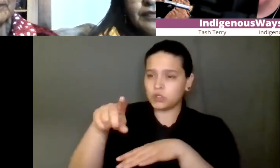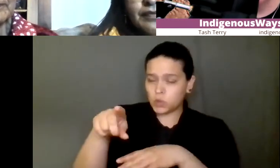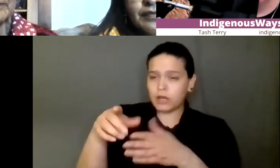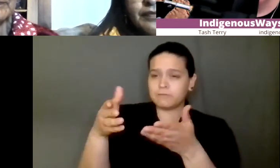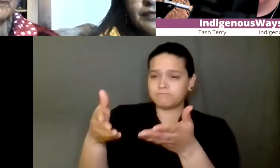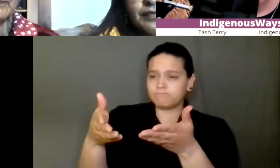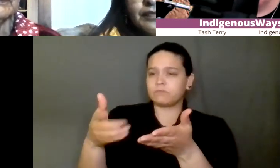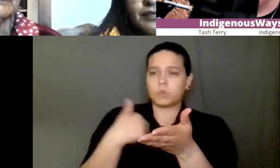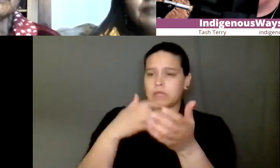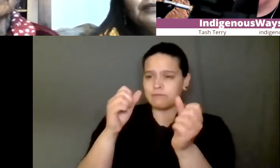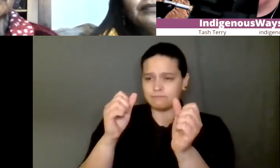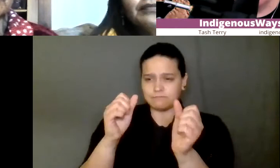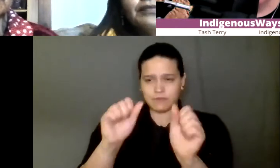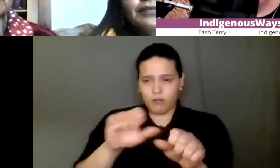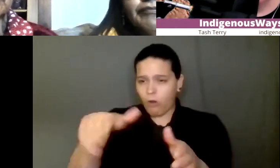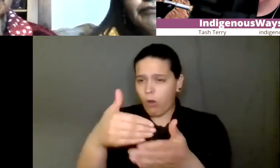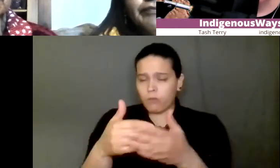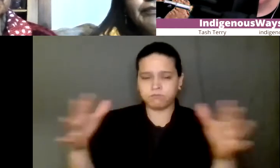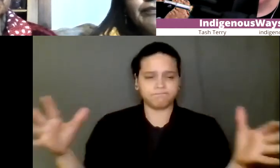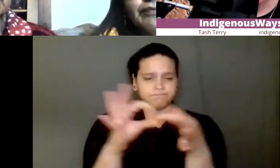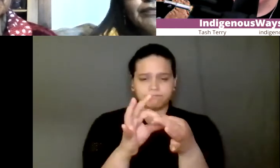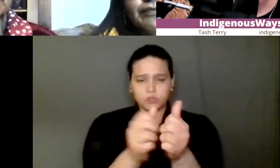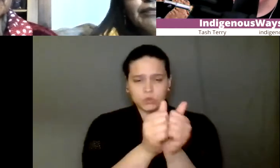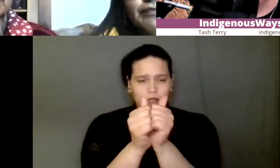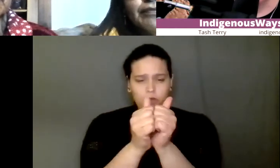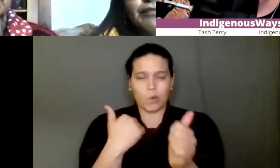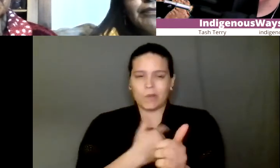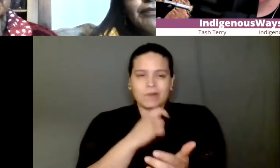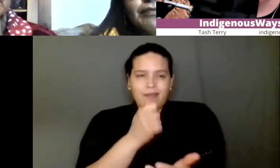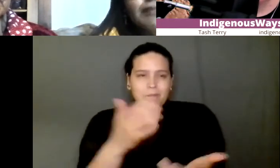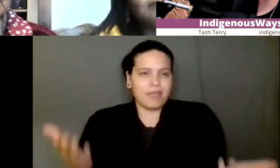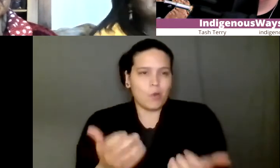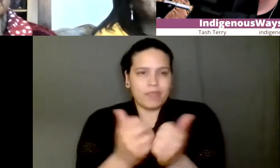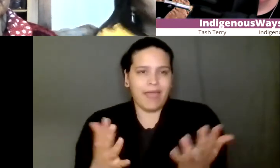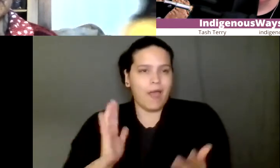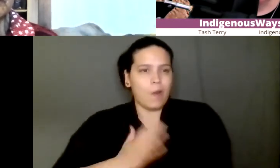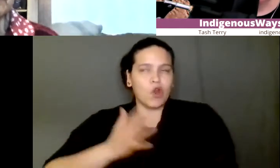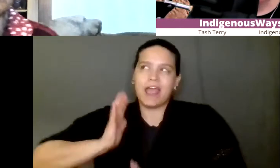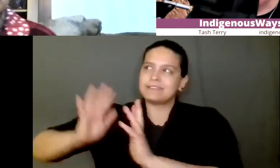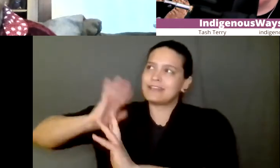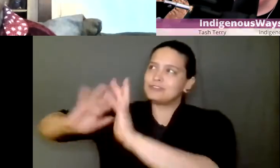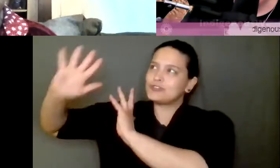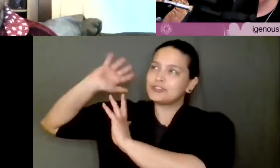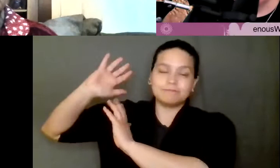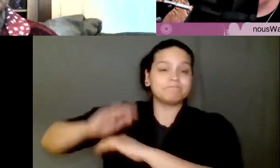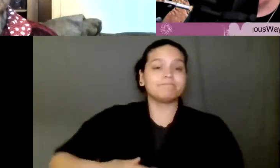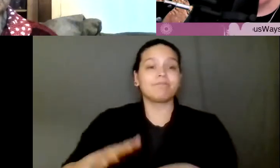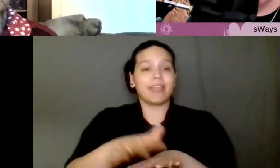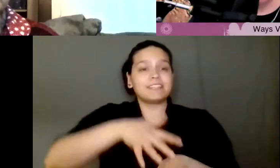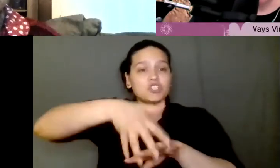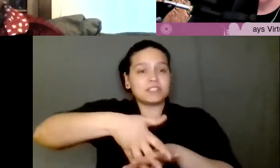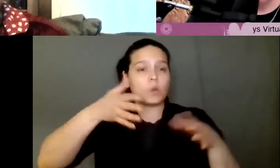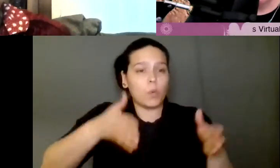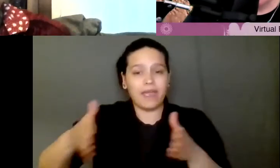here. We would not be here without our ancestors. So Indigenous Ways is